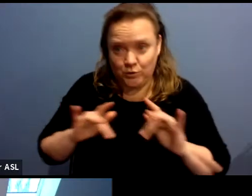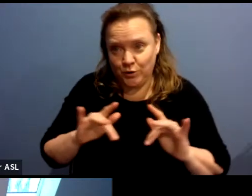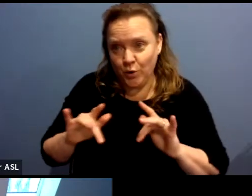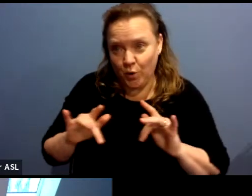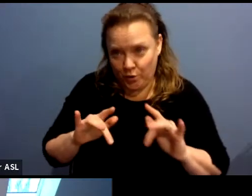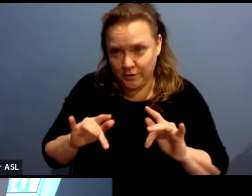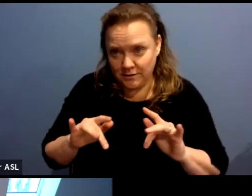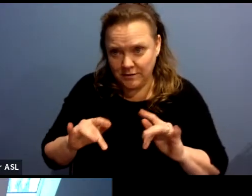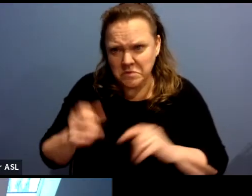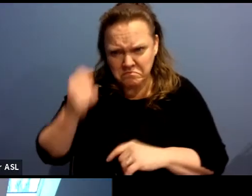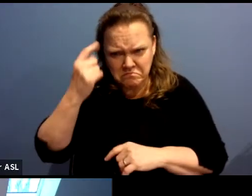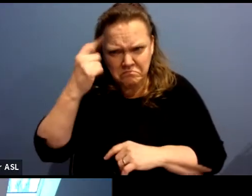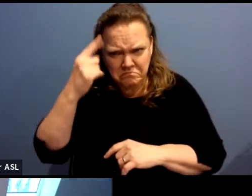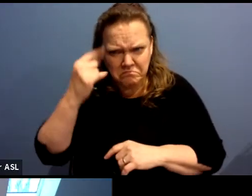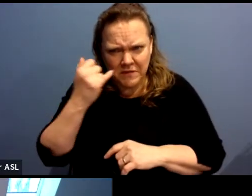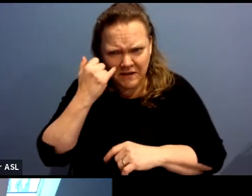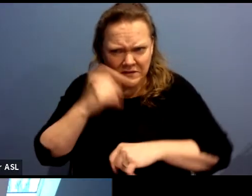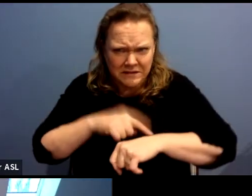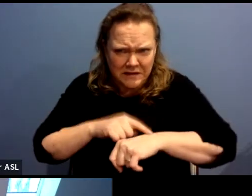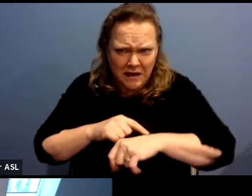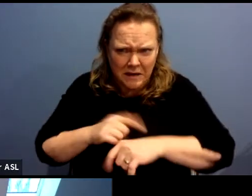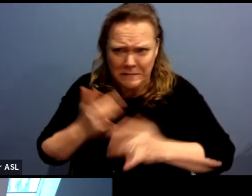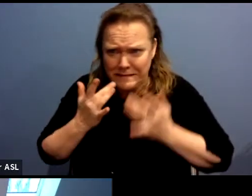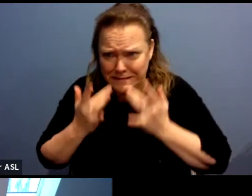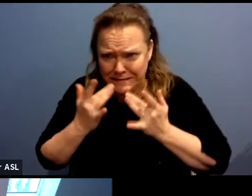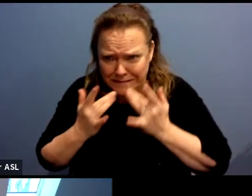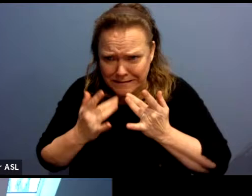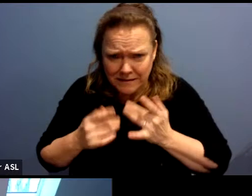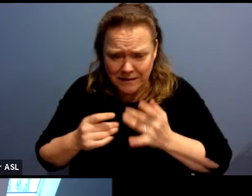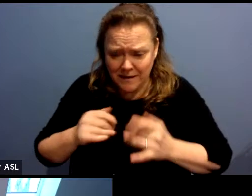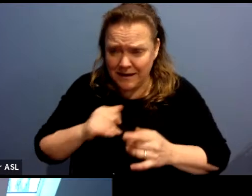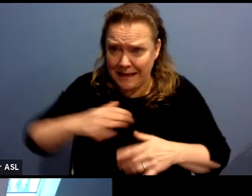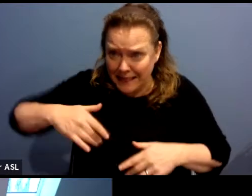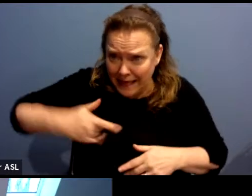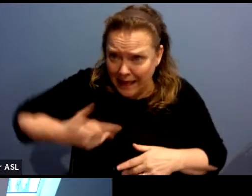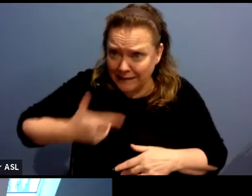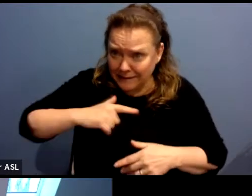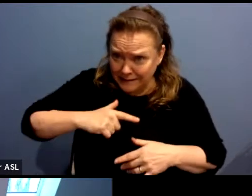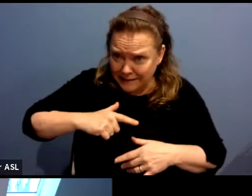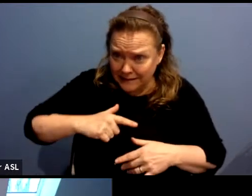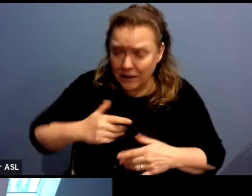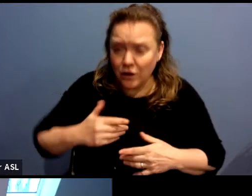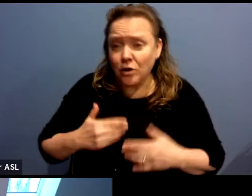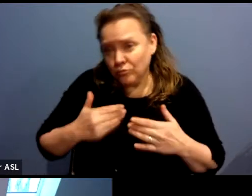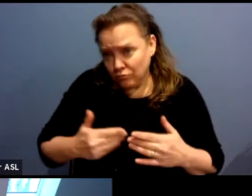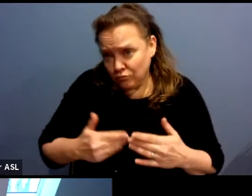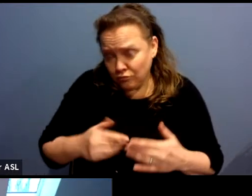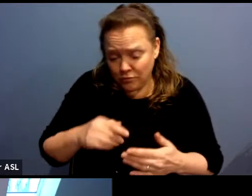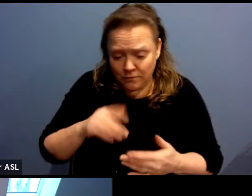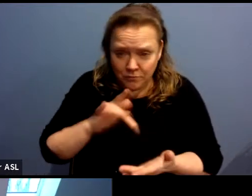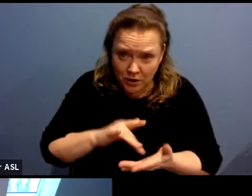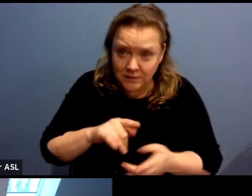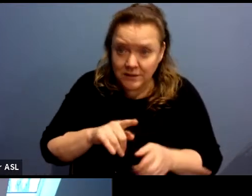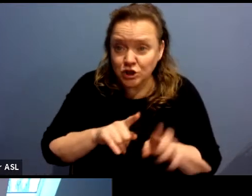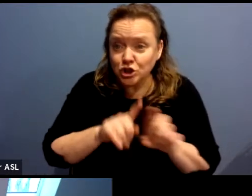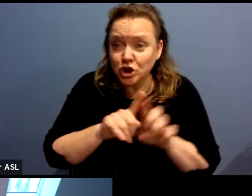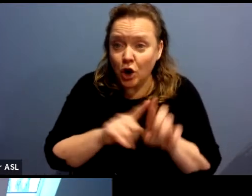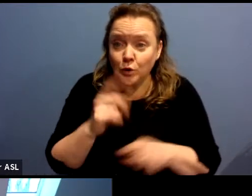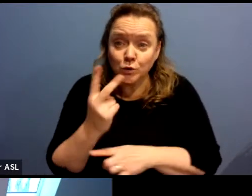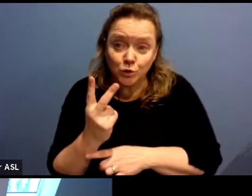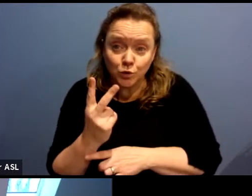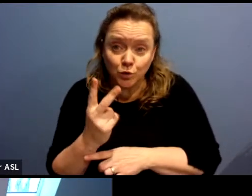us the entire time before you're allowed to speak in the queue, please press *2 to leave a